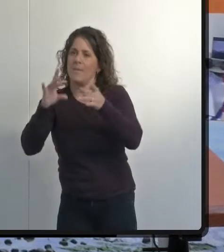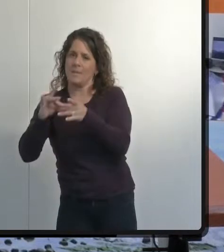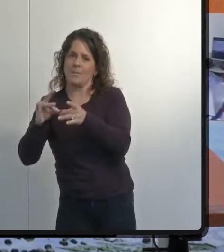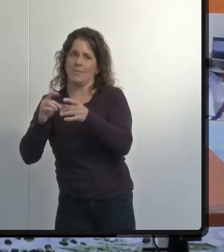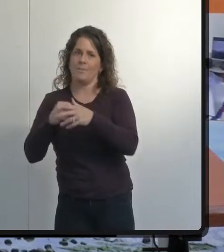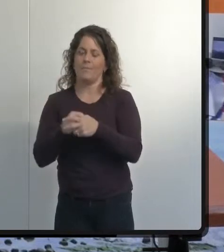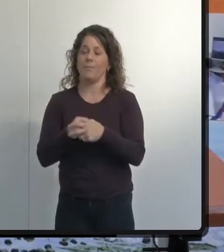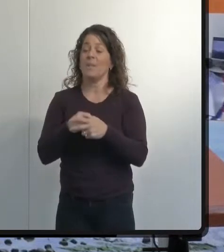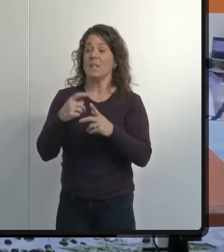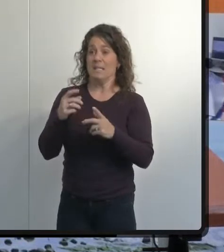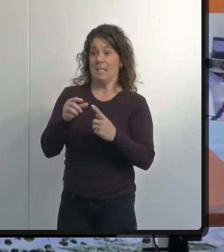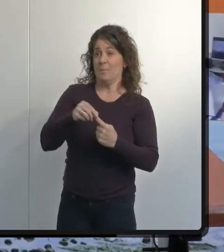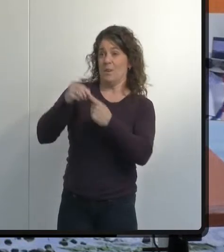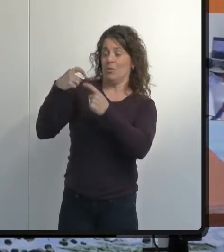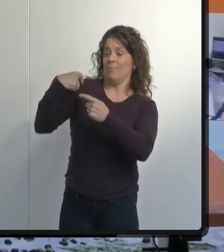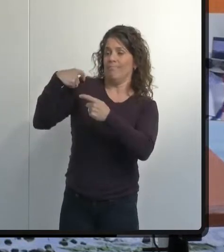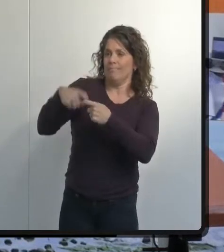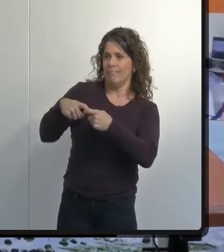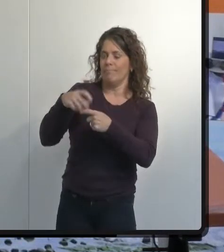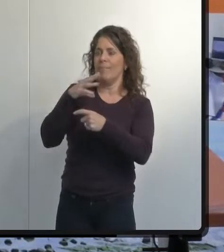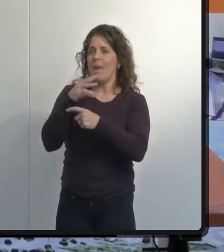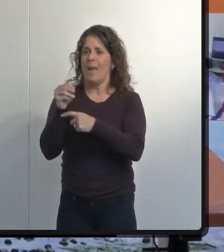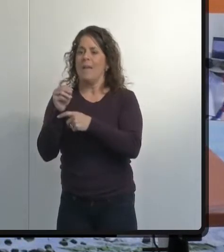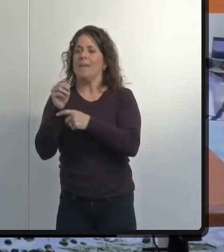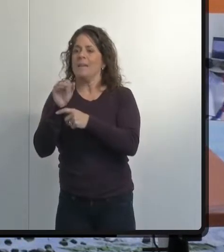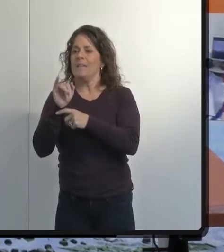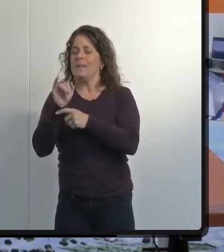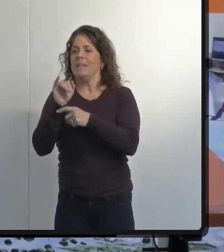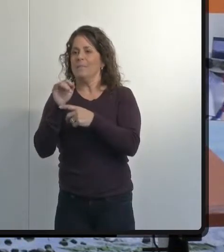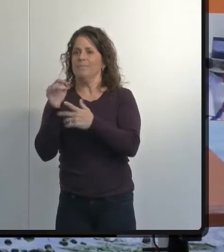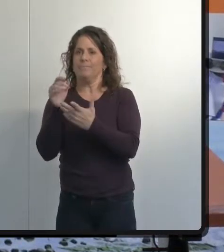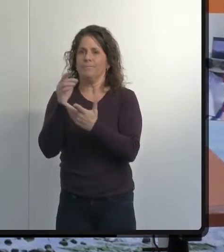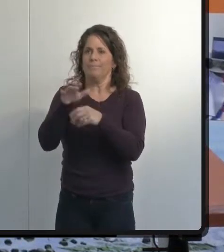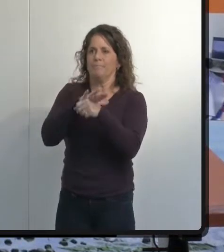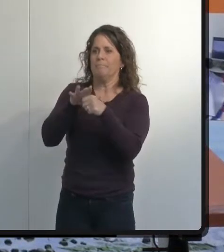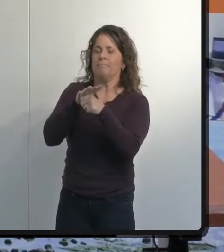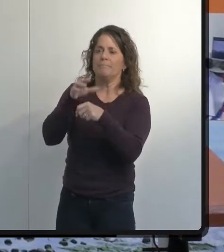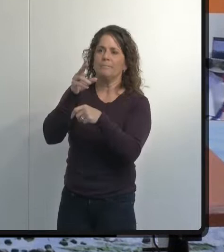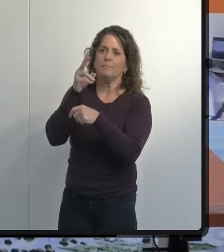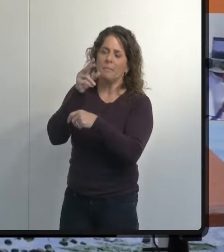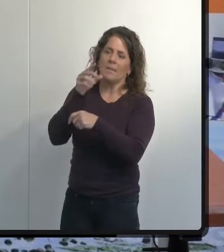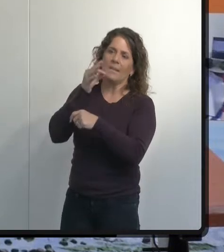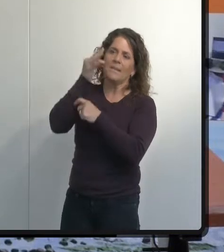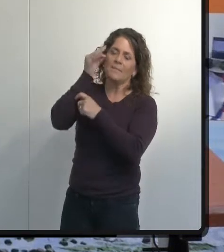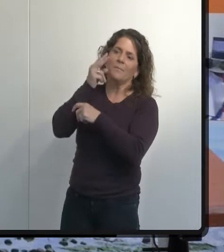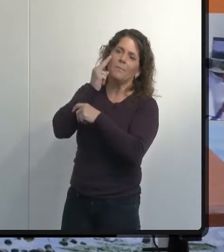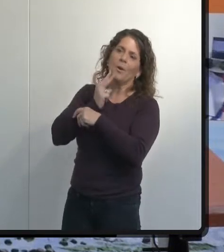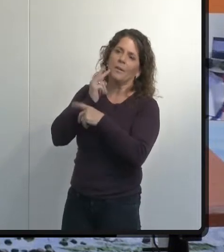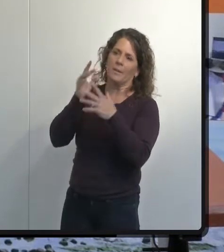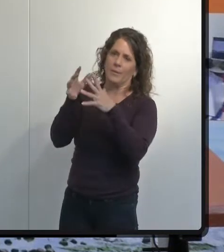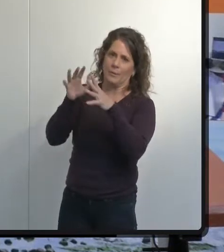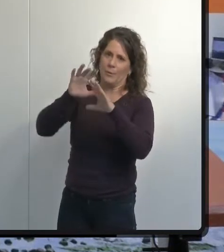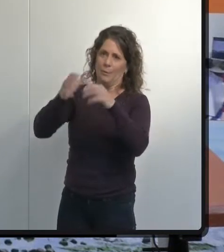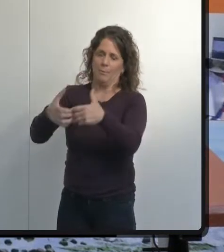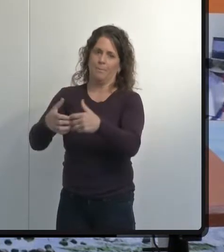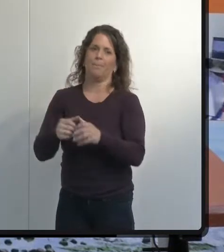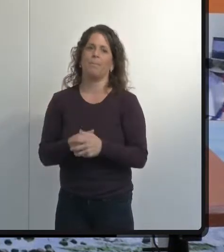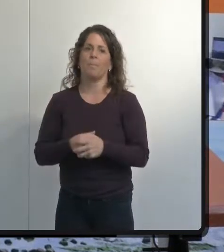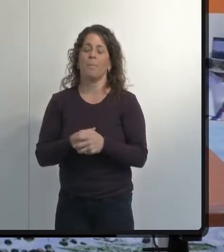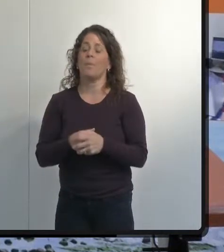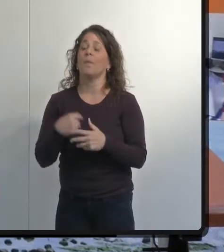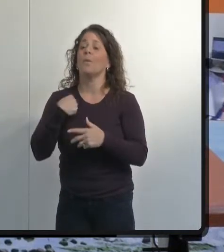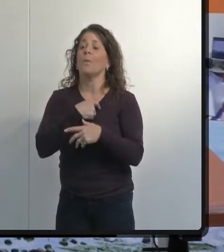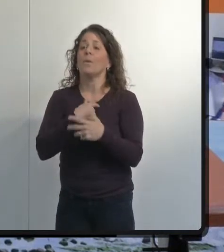for our Latino and Indigenous communities. Our epidemiology team continues to work through the